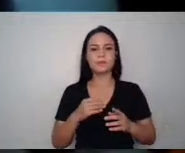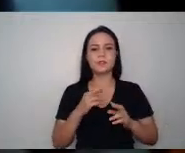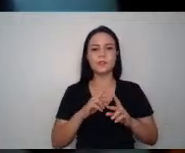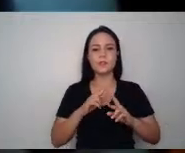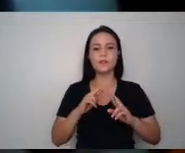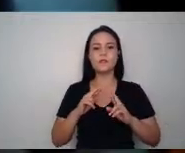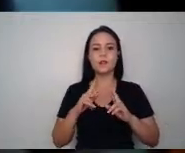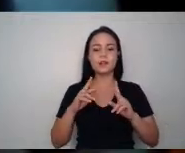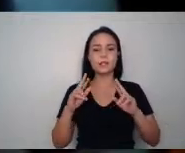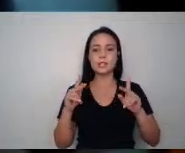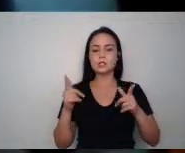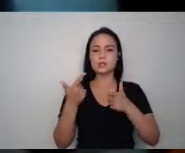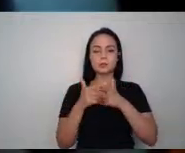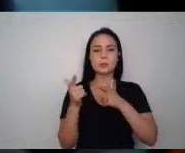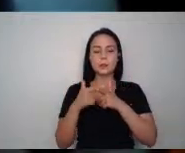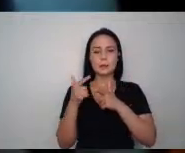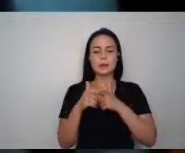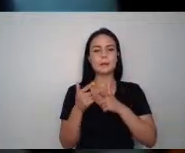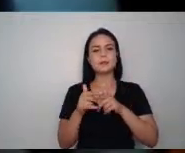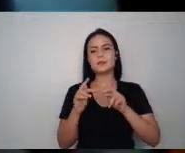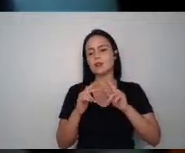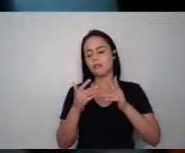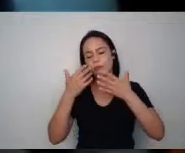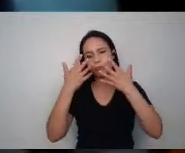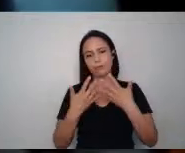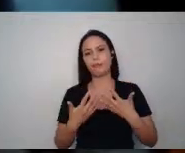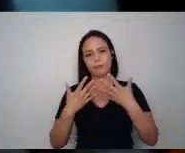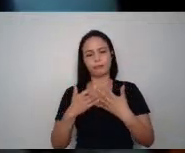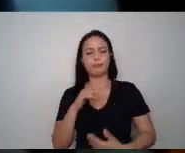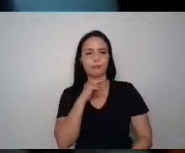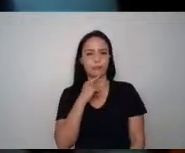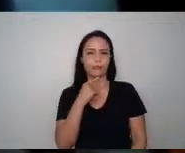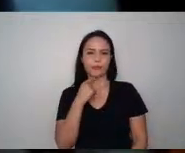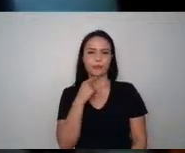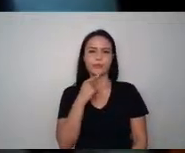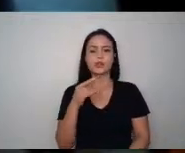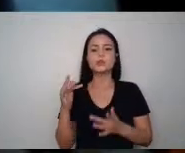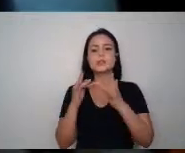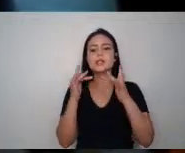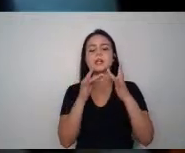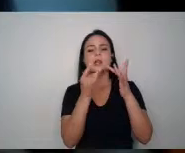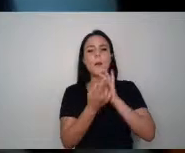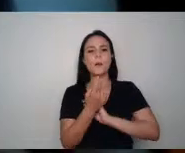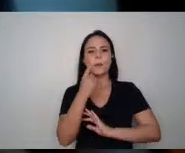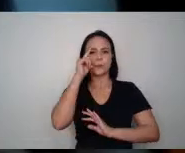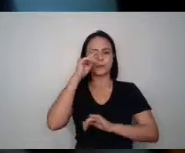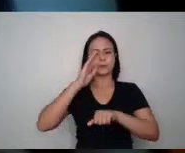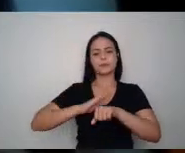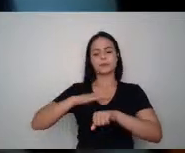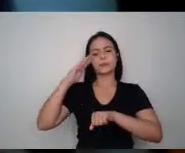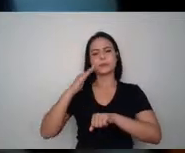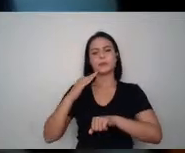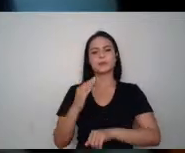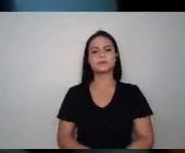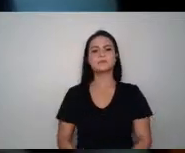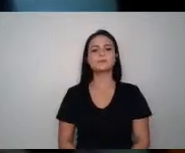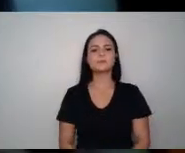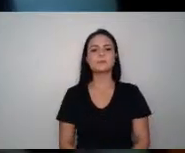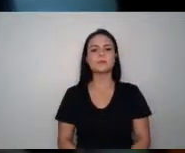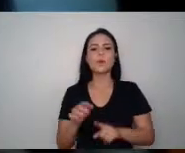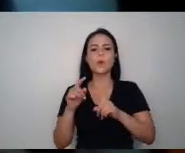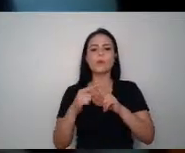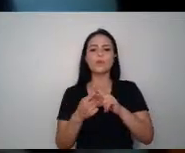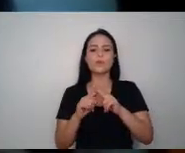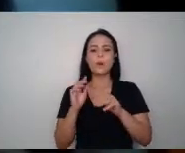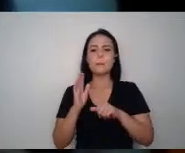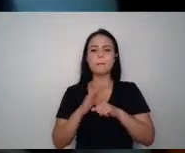the automation also brings many problems and other issues. They are all associated to a huge